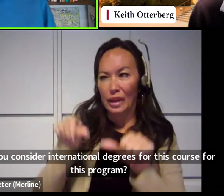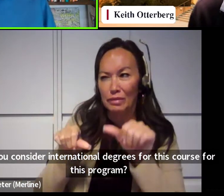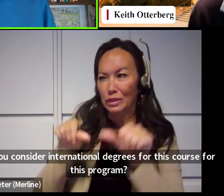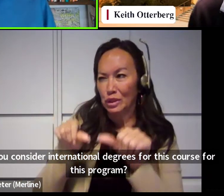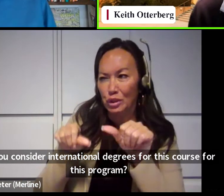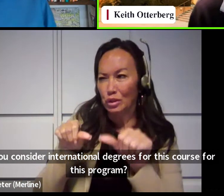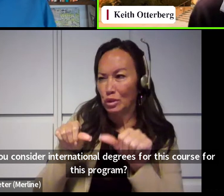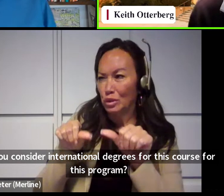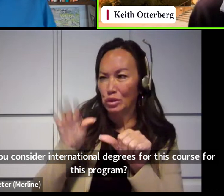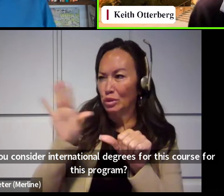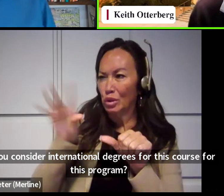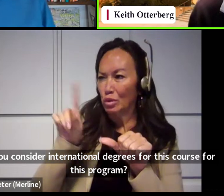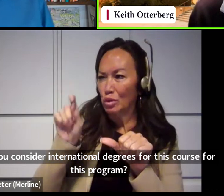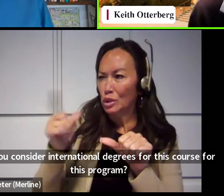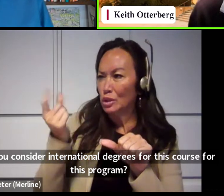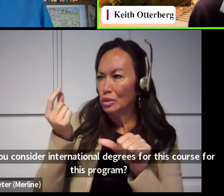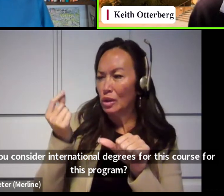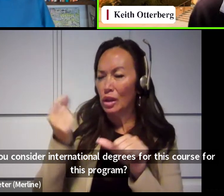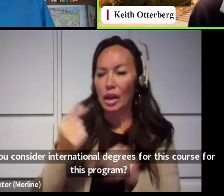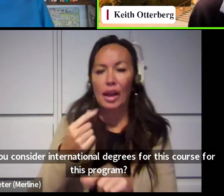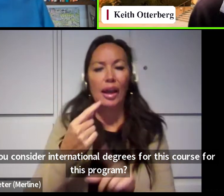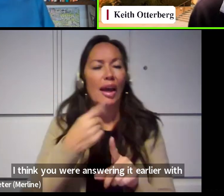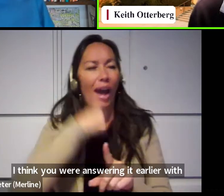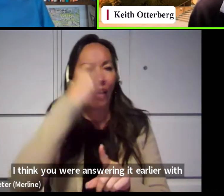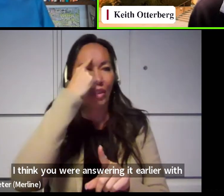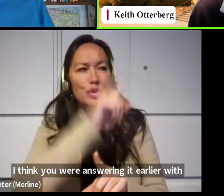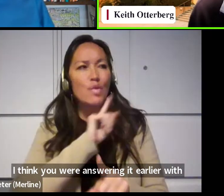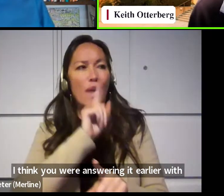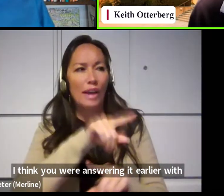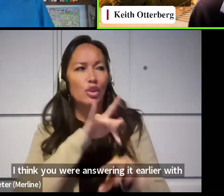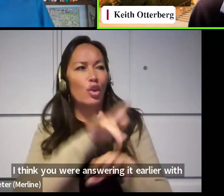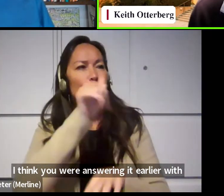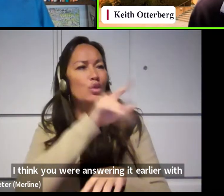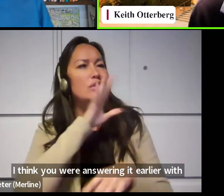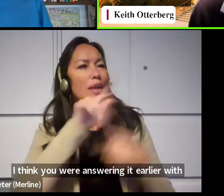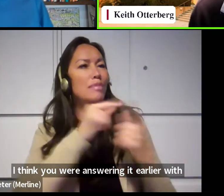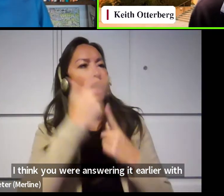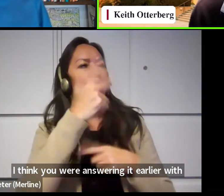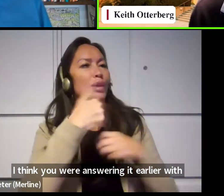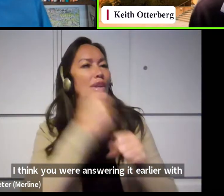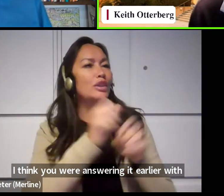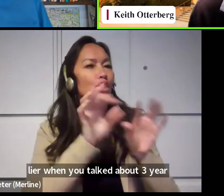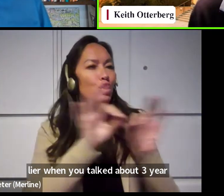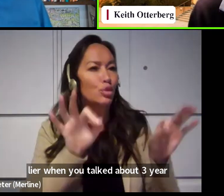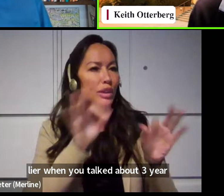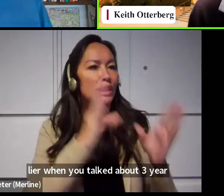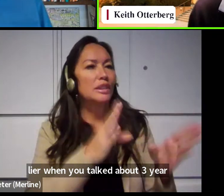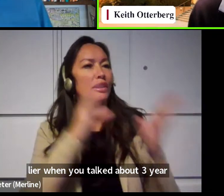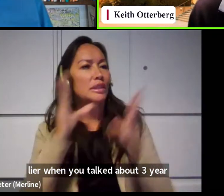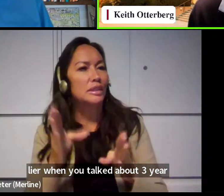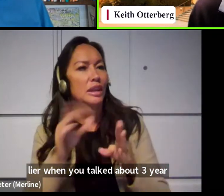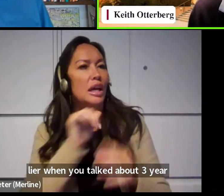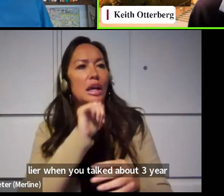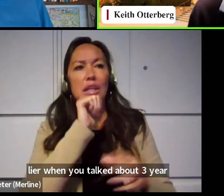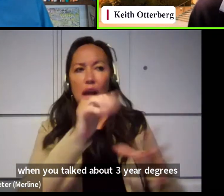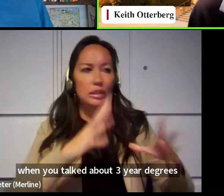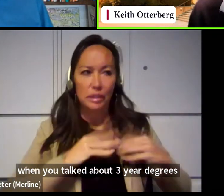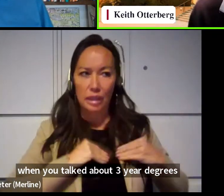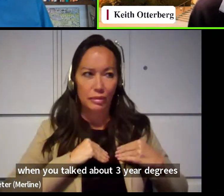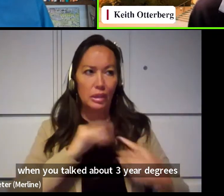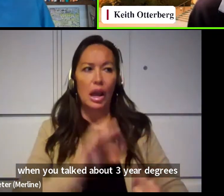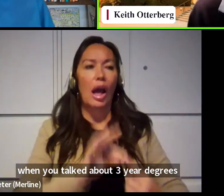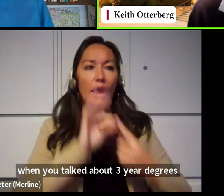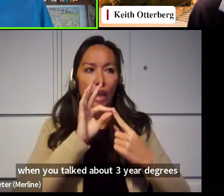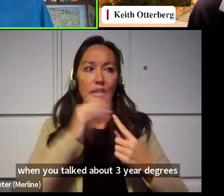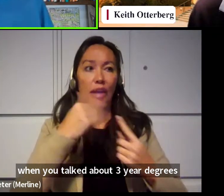is there. I think you were answering it earlier when you talked about 3-year degrees are not accepted unless they're